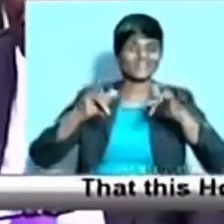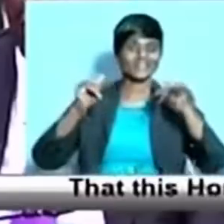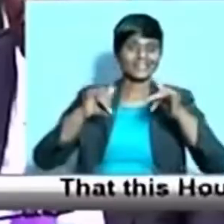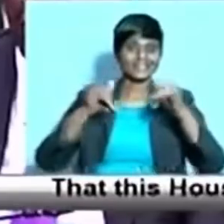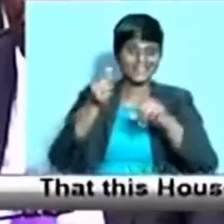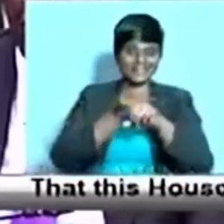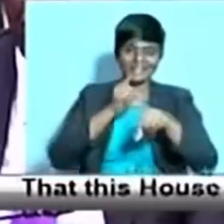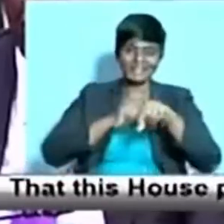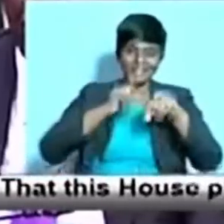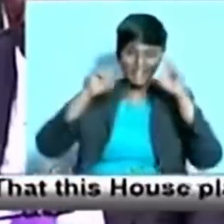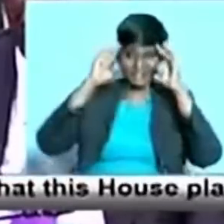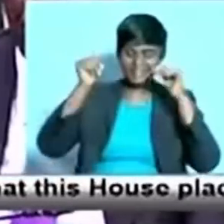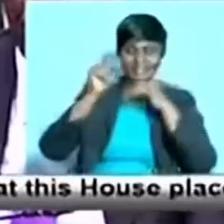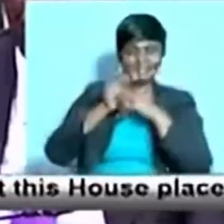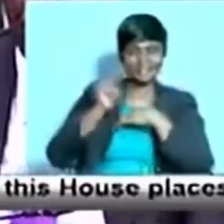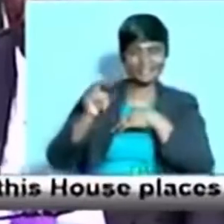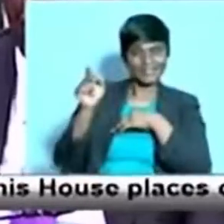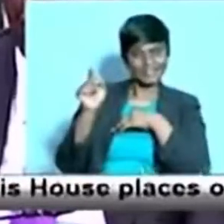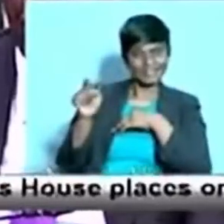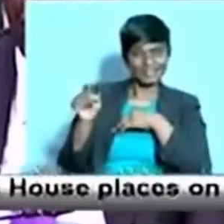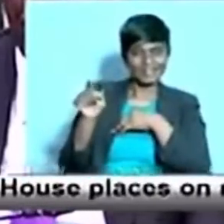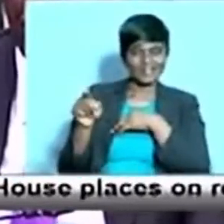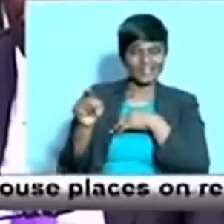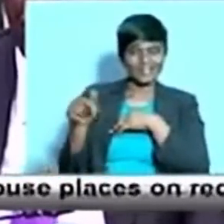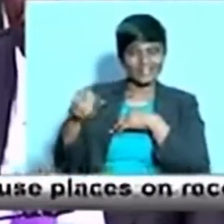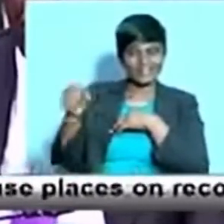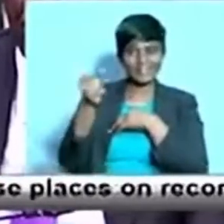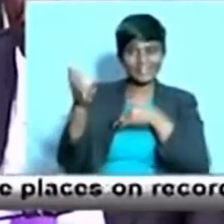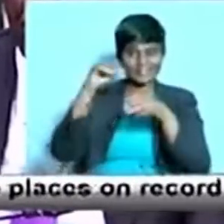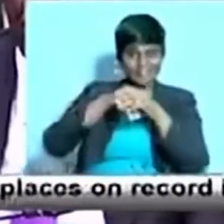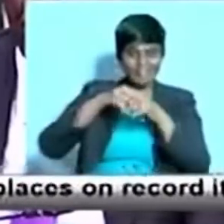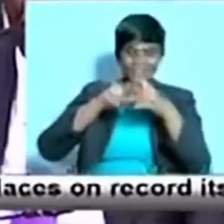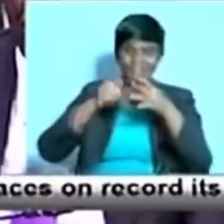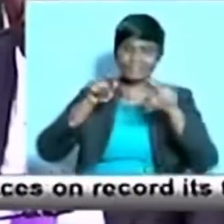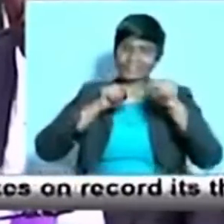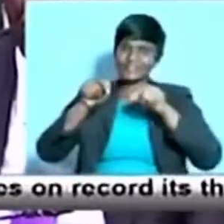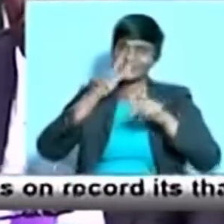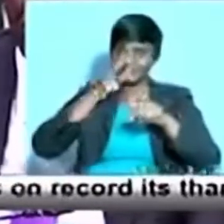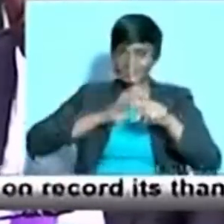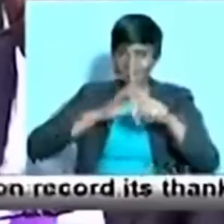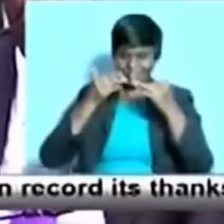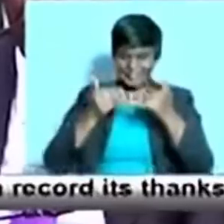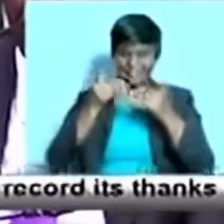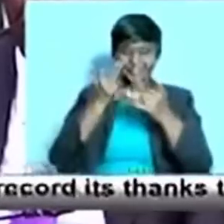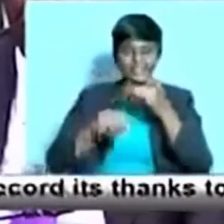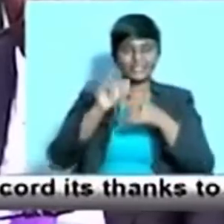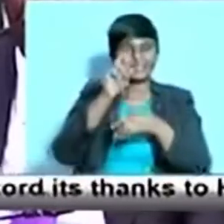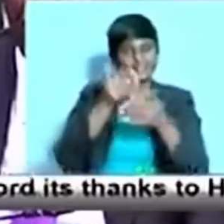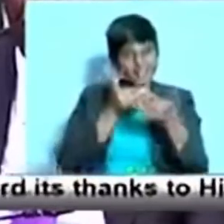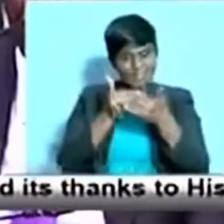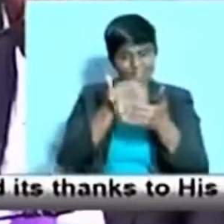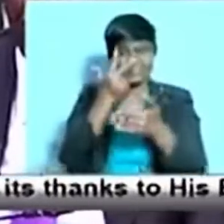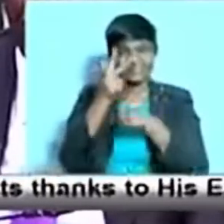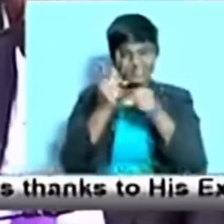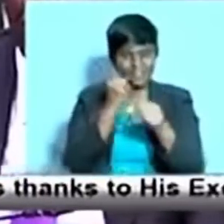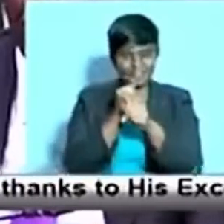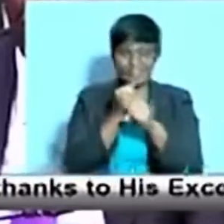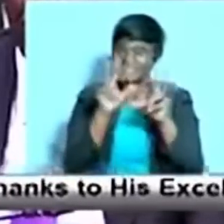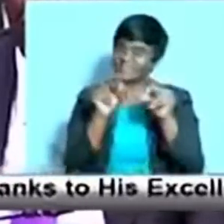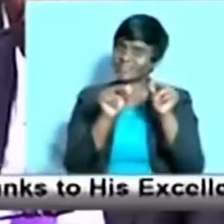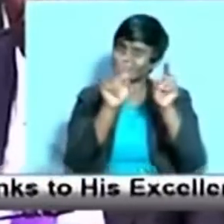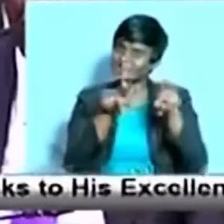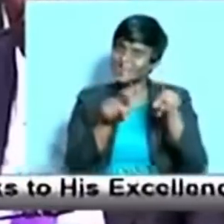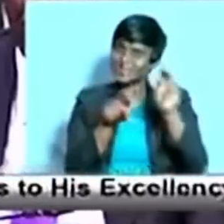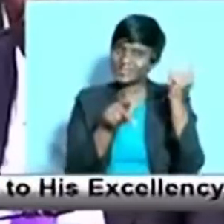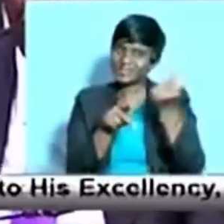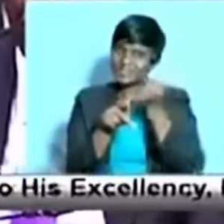Ever since President Hakainde Hichilema came into office, Madam, it's now running to 3 years. Not a single person